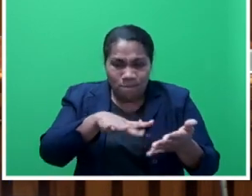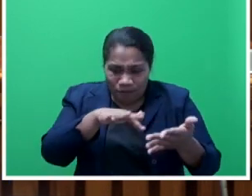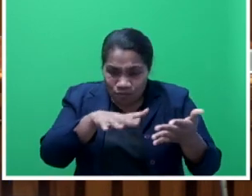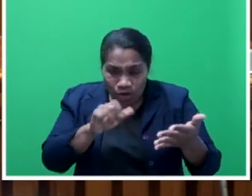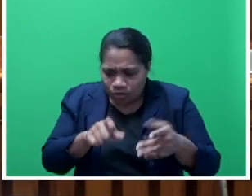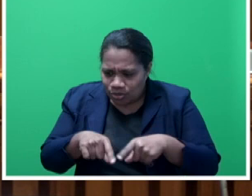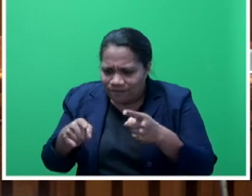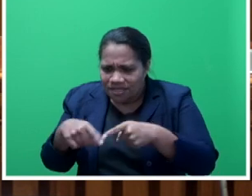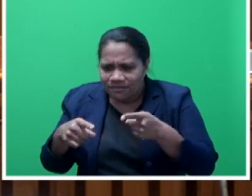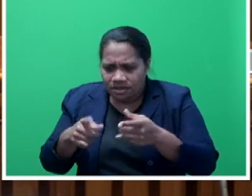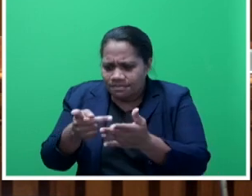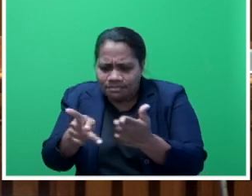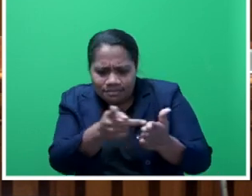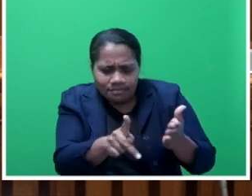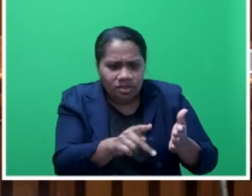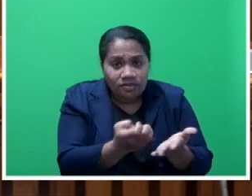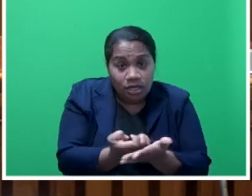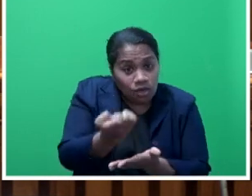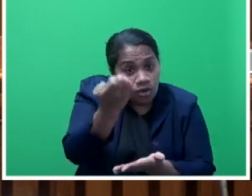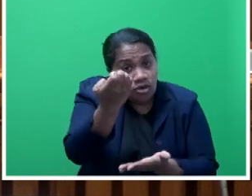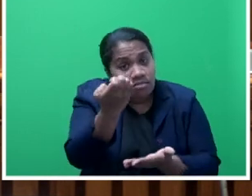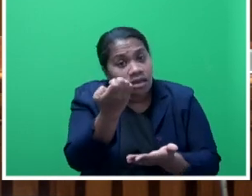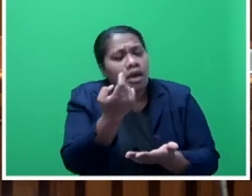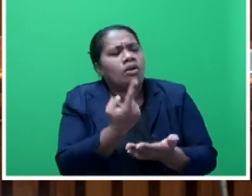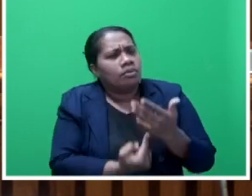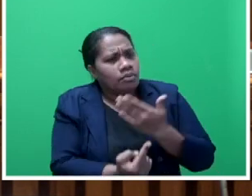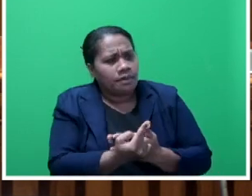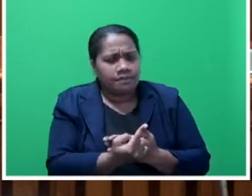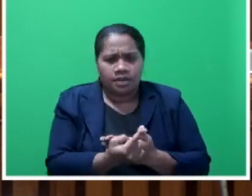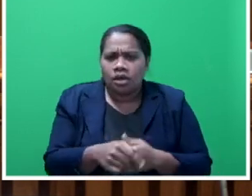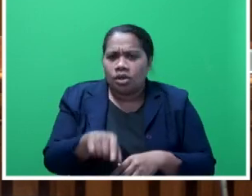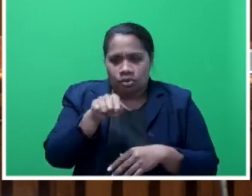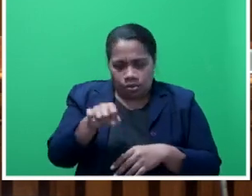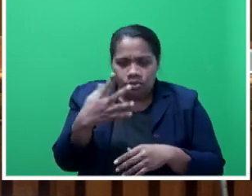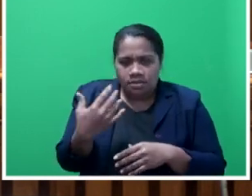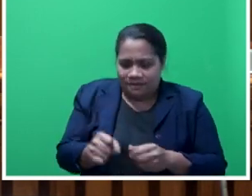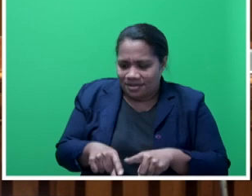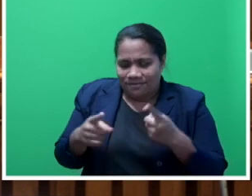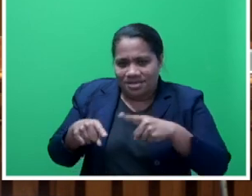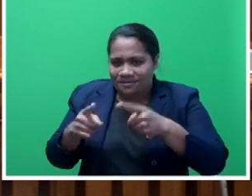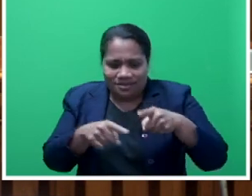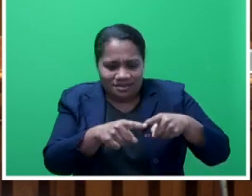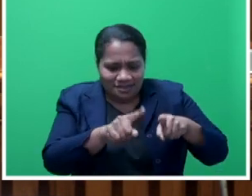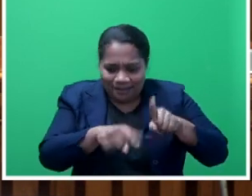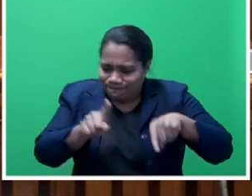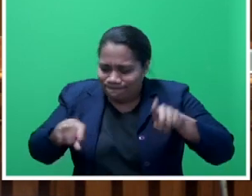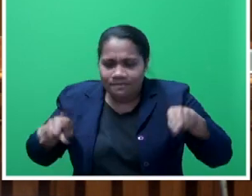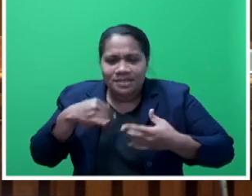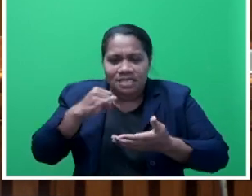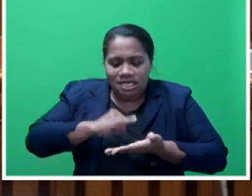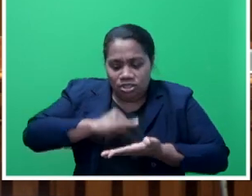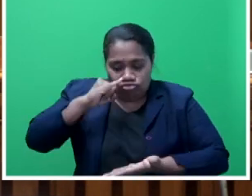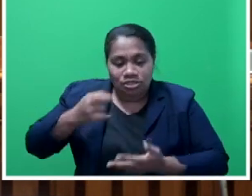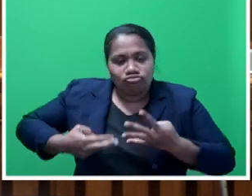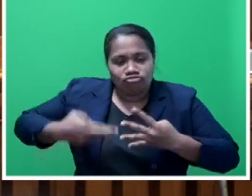in the economy, you are able to get different interest rates. So, for example, many of